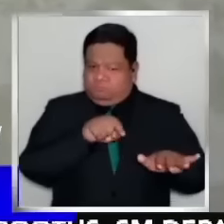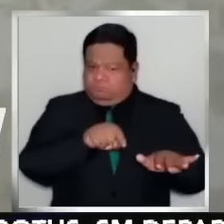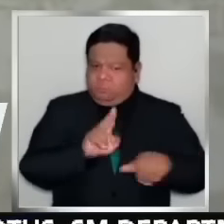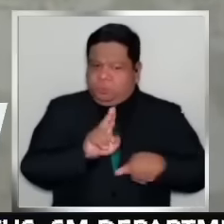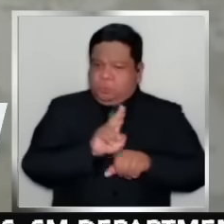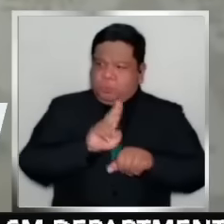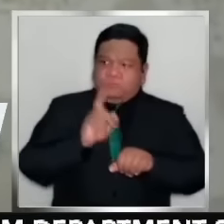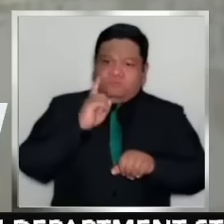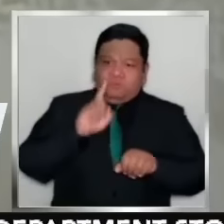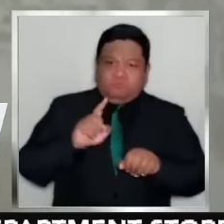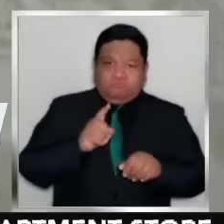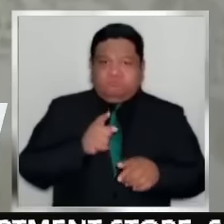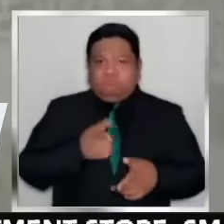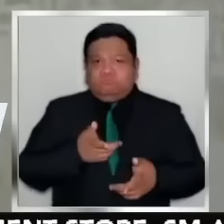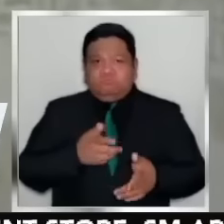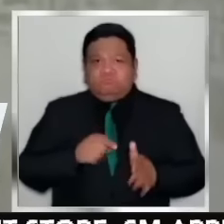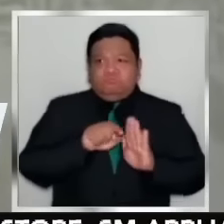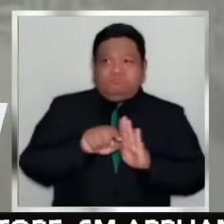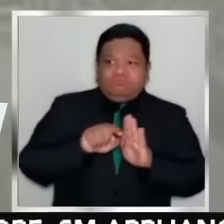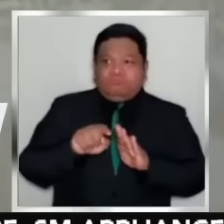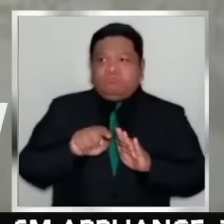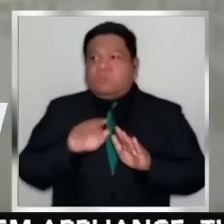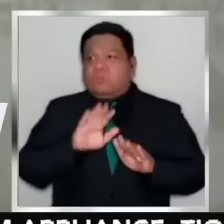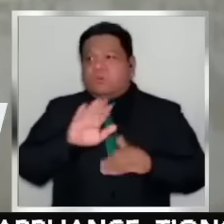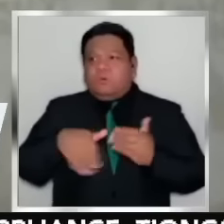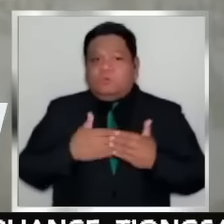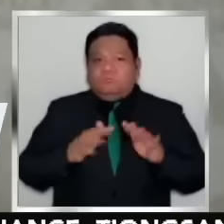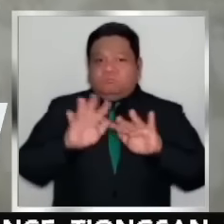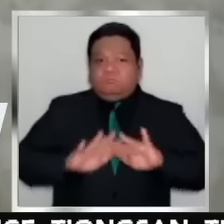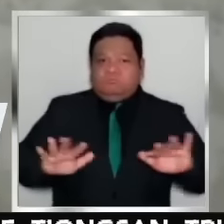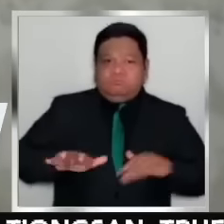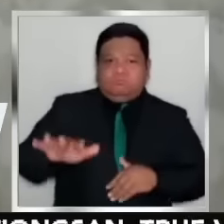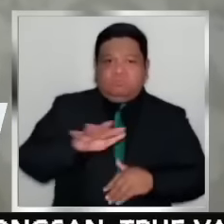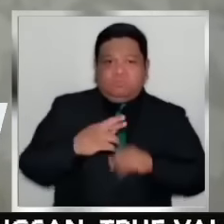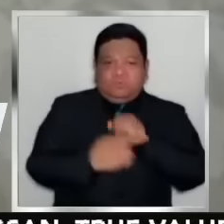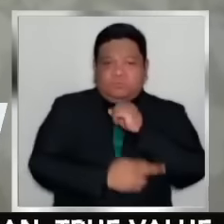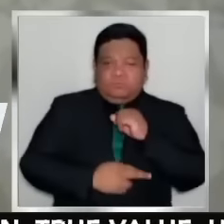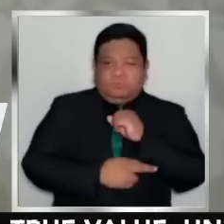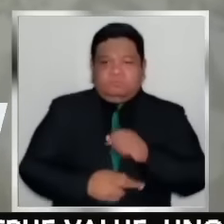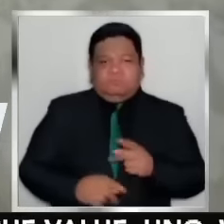hunting ground for forces outside of the region, and it opposed what it called as